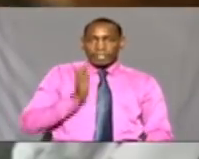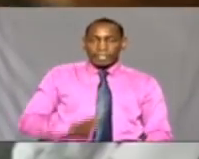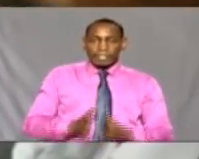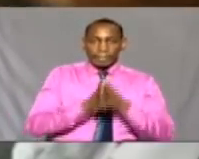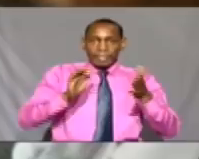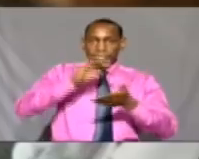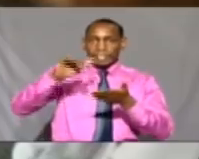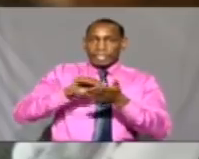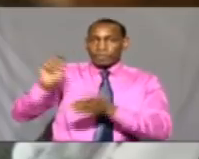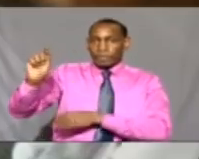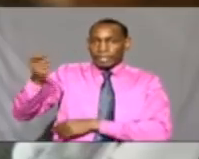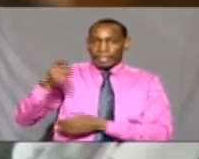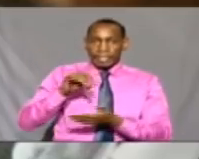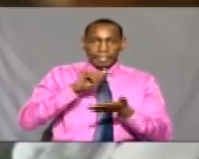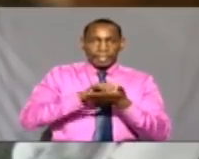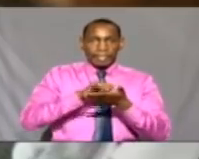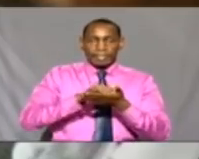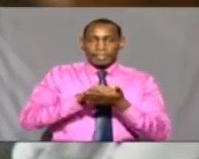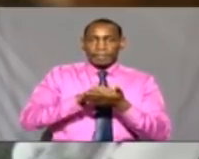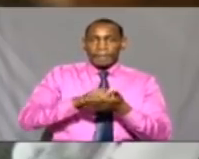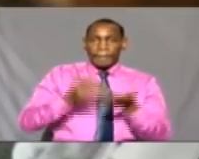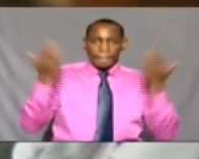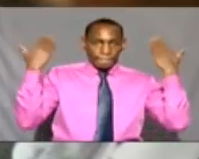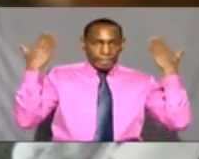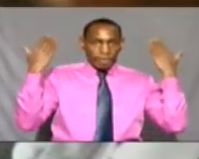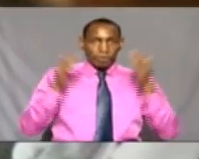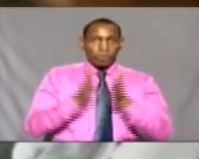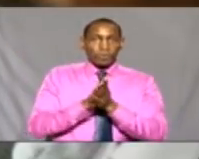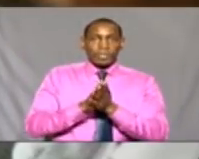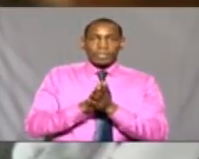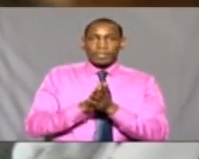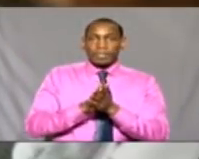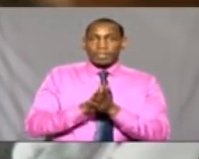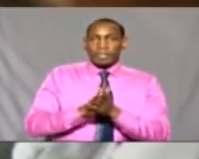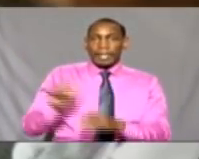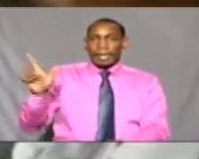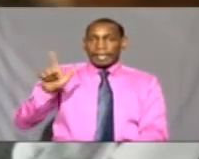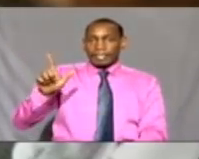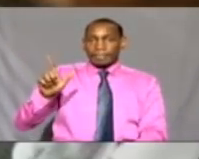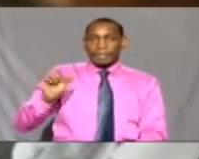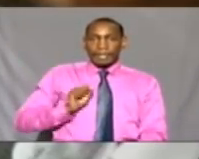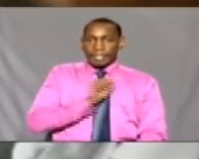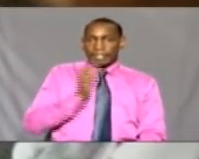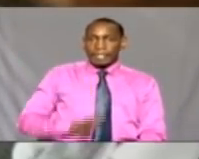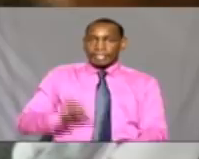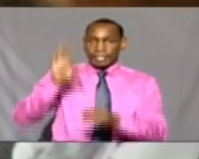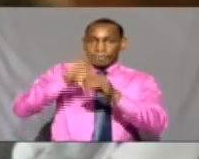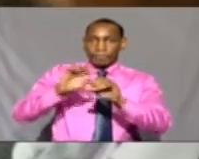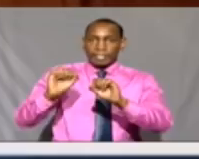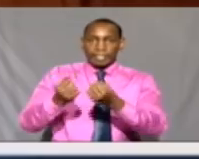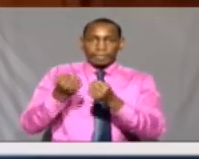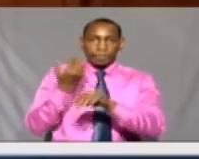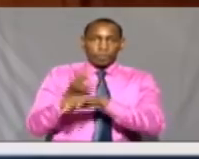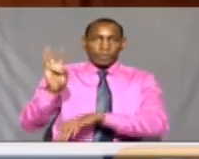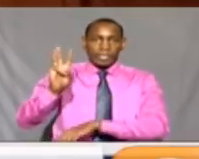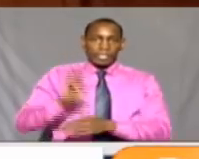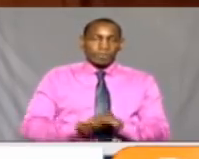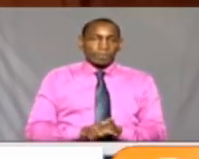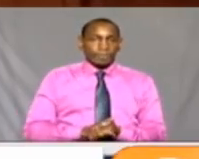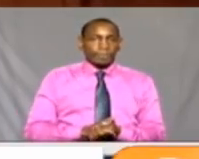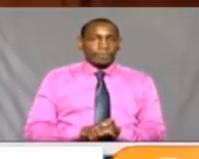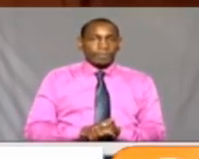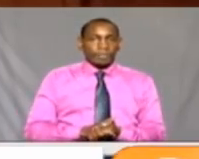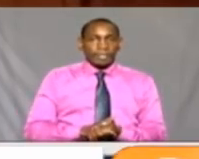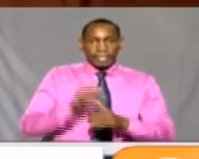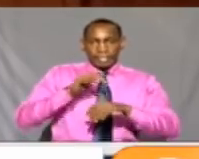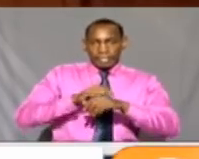Central Kenya, Mithika Linturi of Meru and Deritu Kinyo of Laikipia, voted to save Waititu. When it walks like